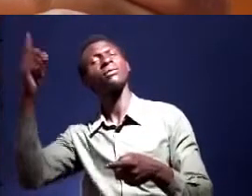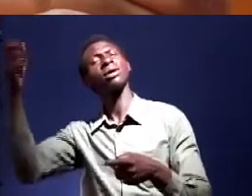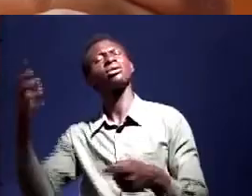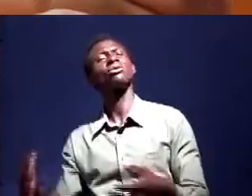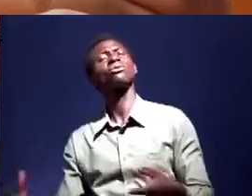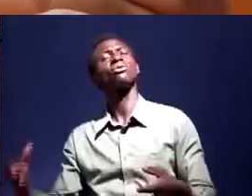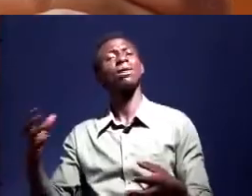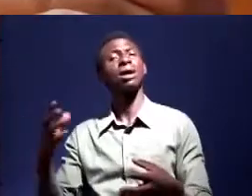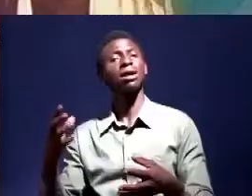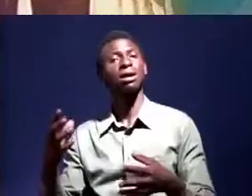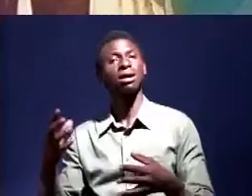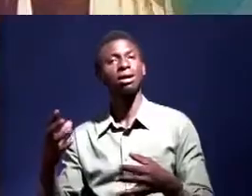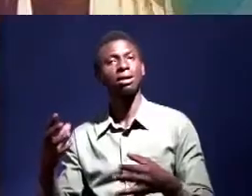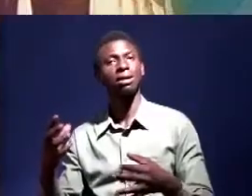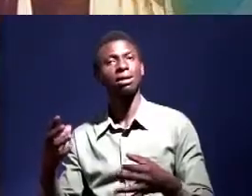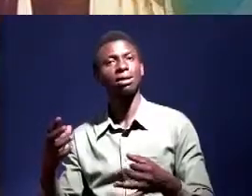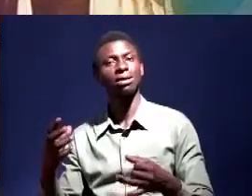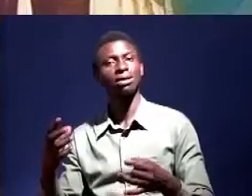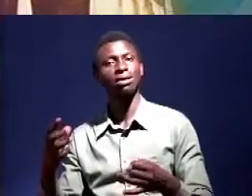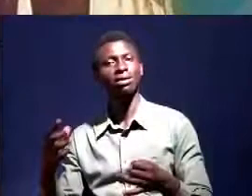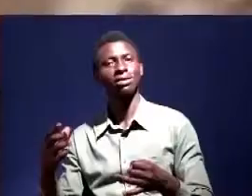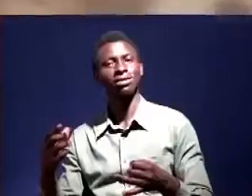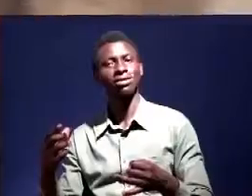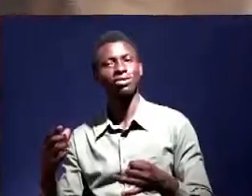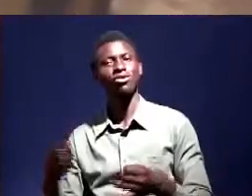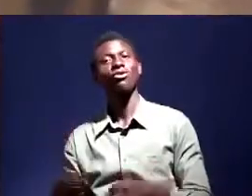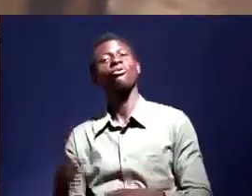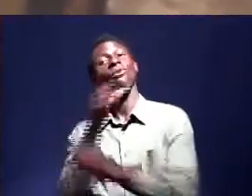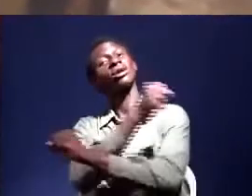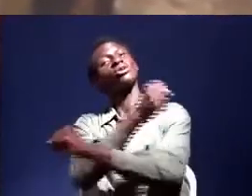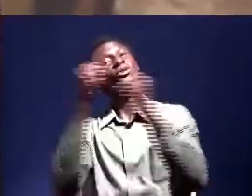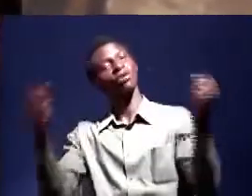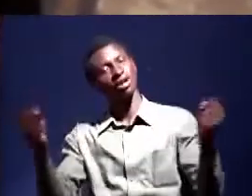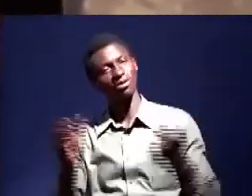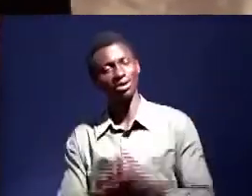saved. Now somebody says, how do I know that I'm ready for baptism?